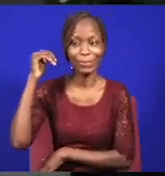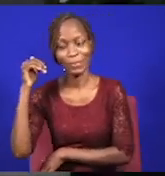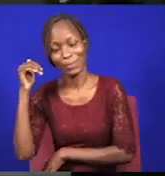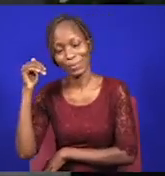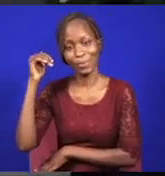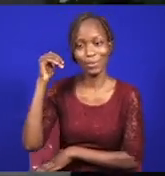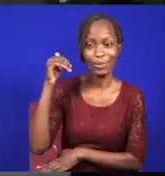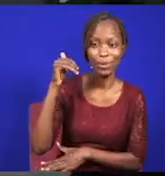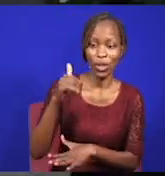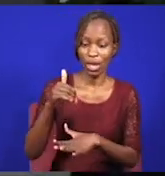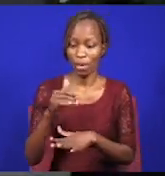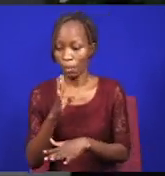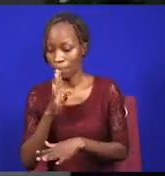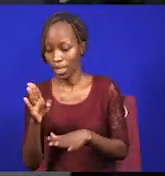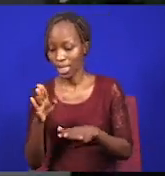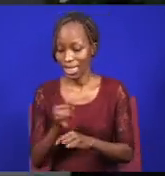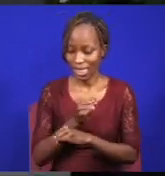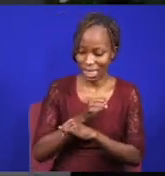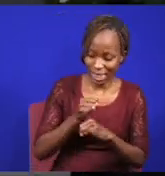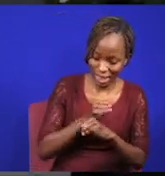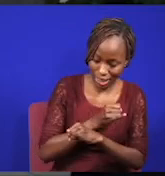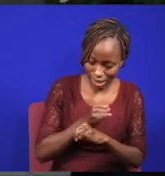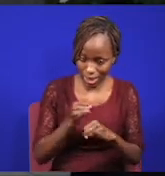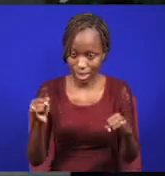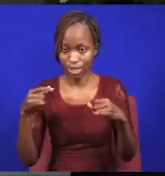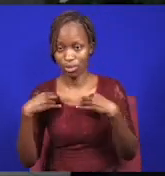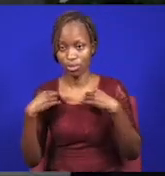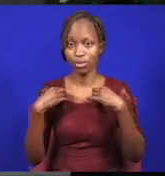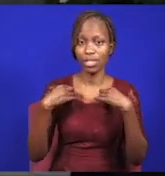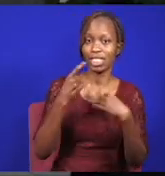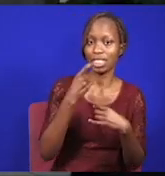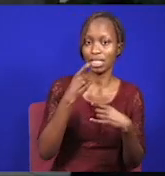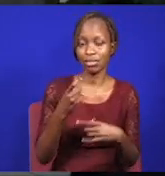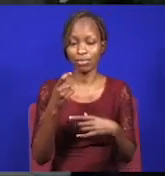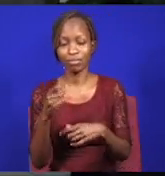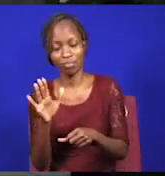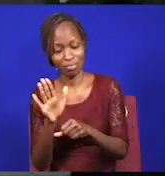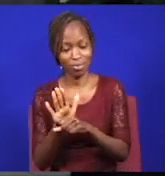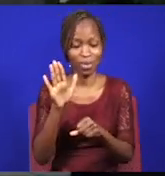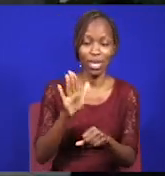ziwe safi uonye upe mdo